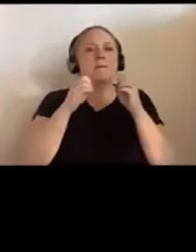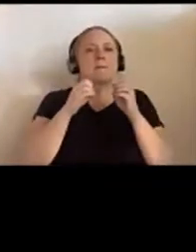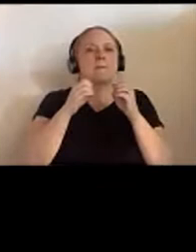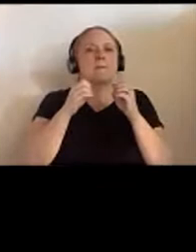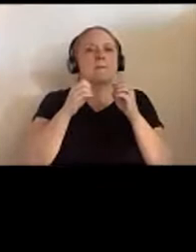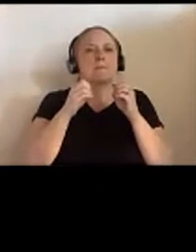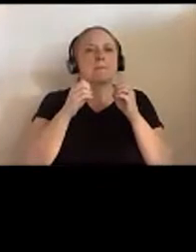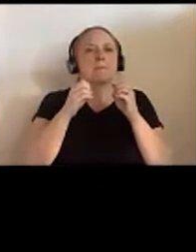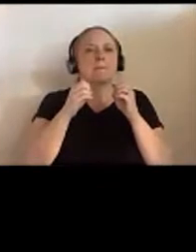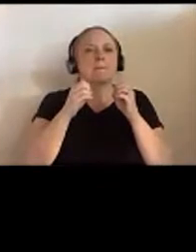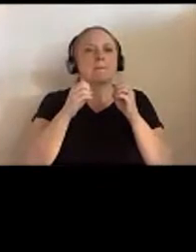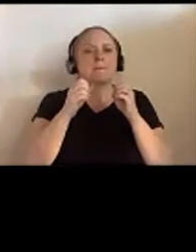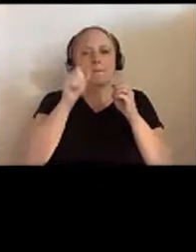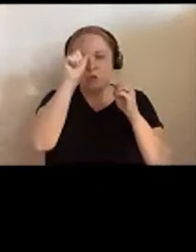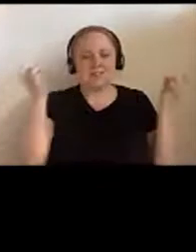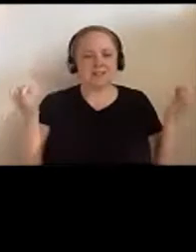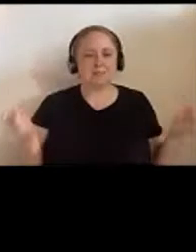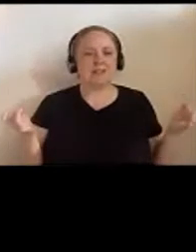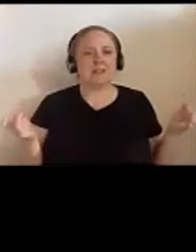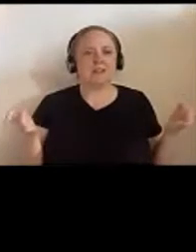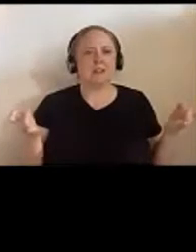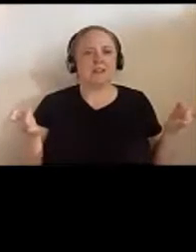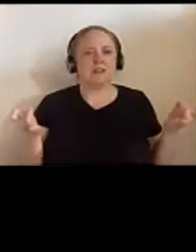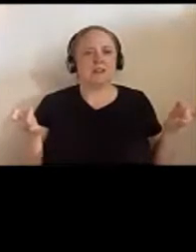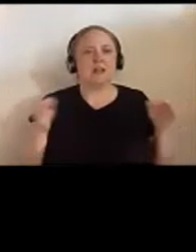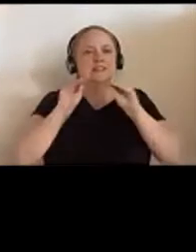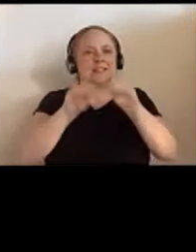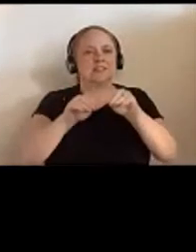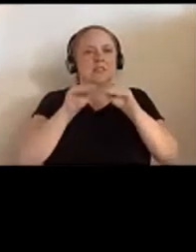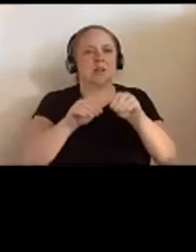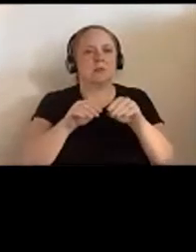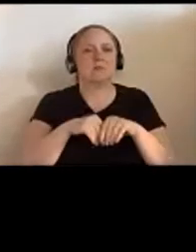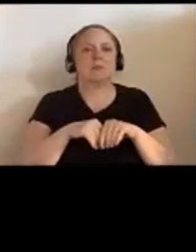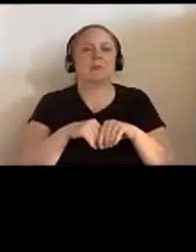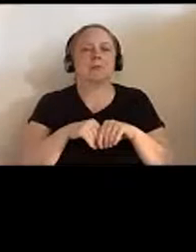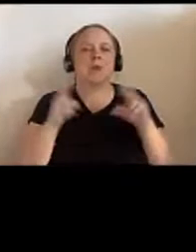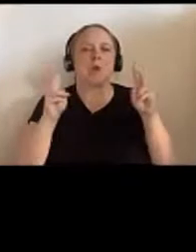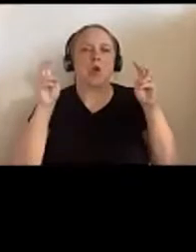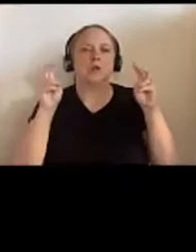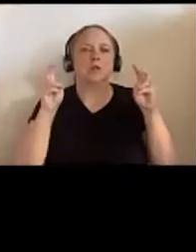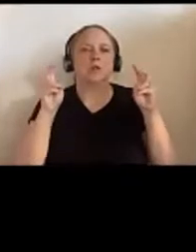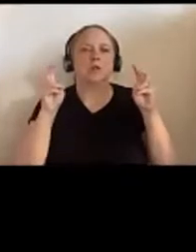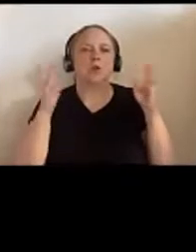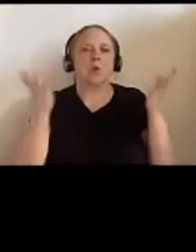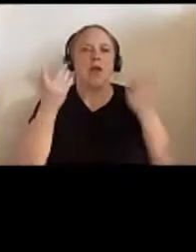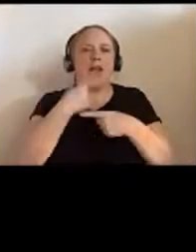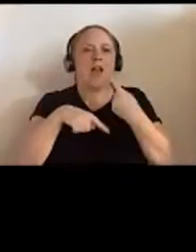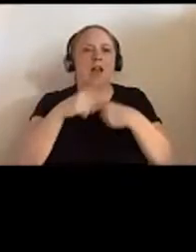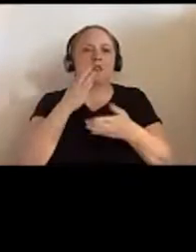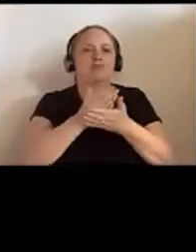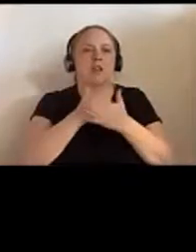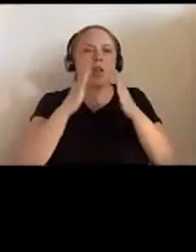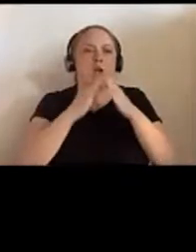meditation practitioner and teacher. So the quote, "Where our real home is might be tricky to